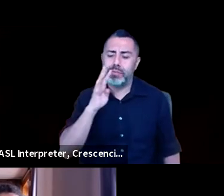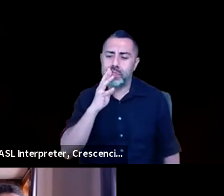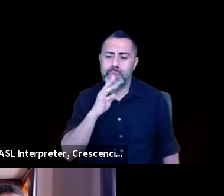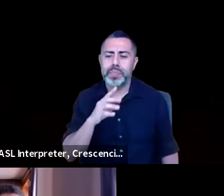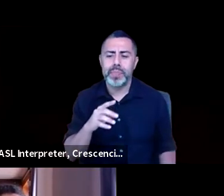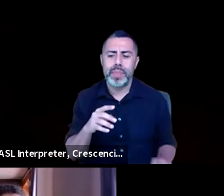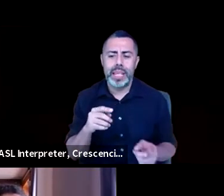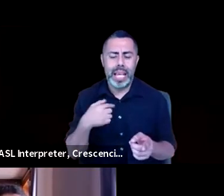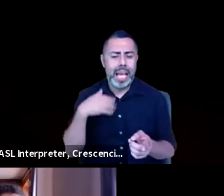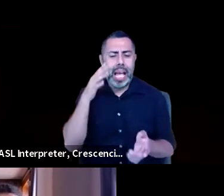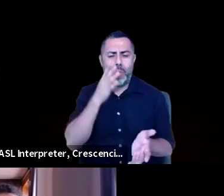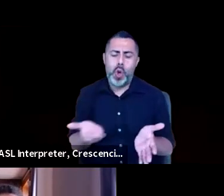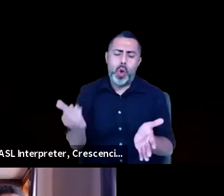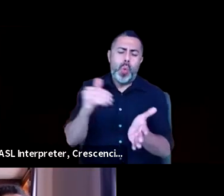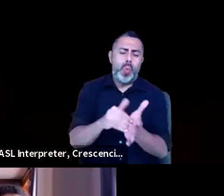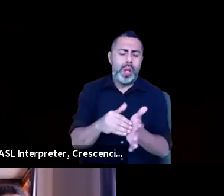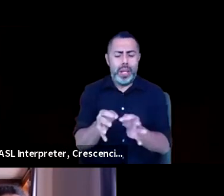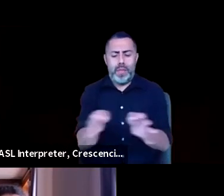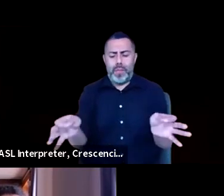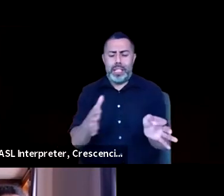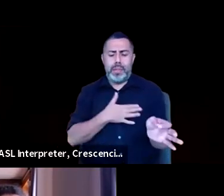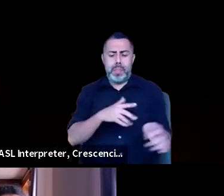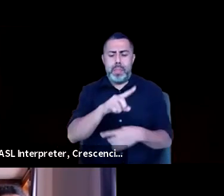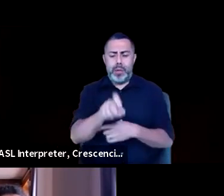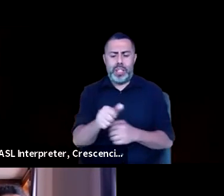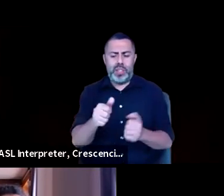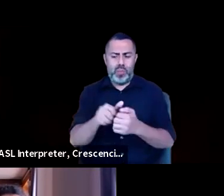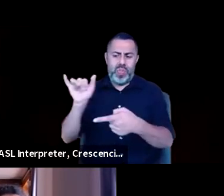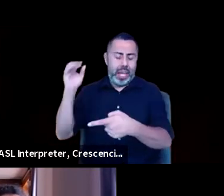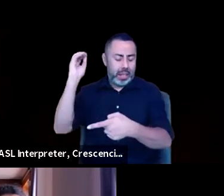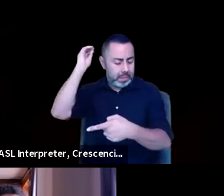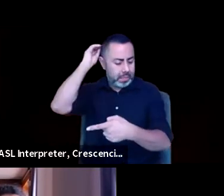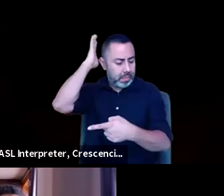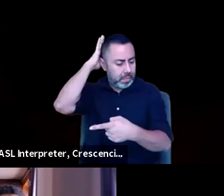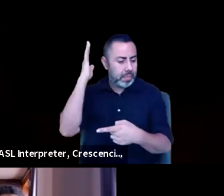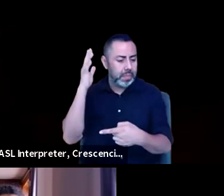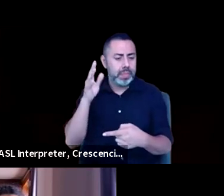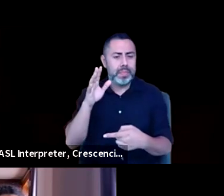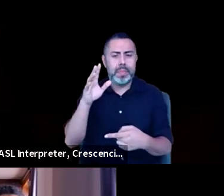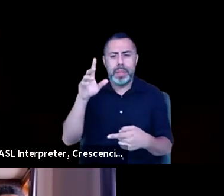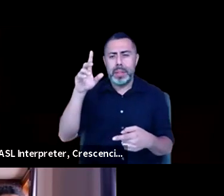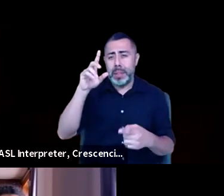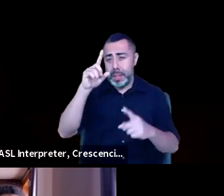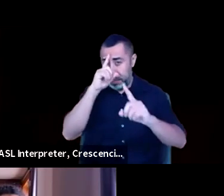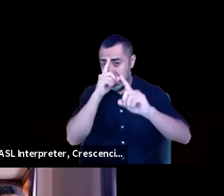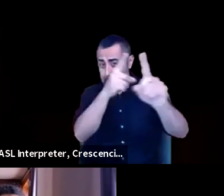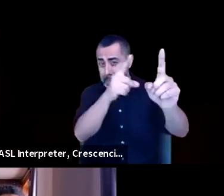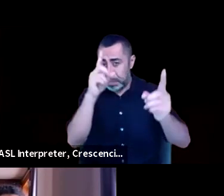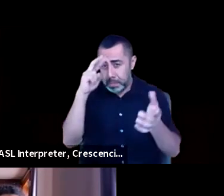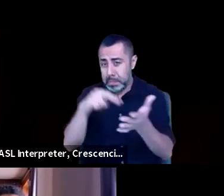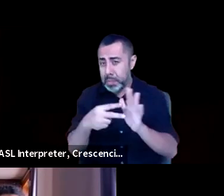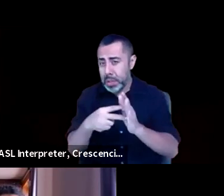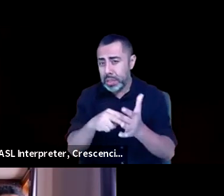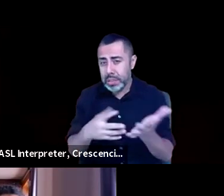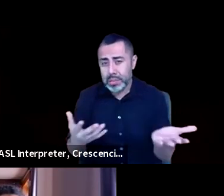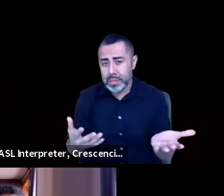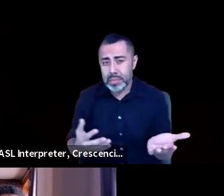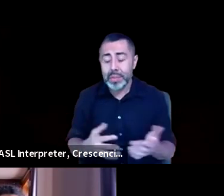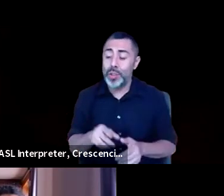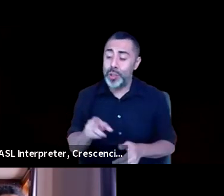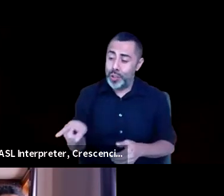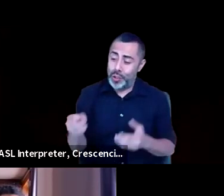rephrase my initial question sort of with that light and thinking with, you know, the purpose, the fact that you were imagining